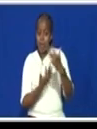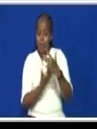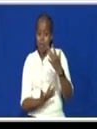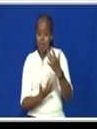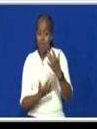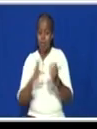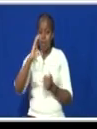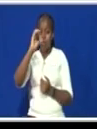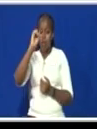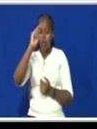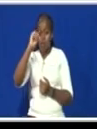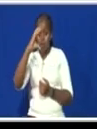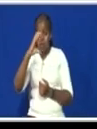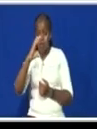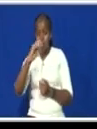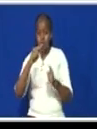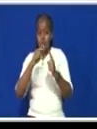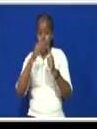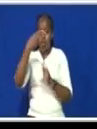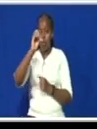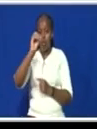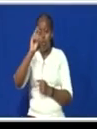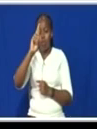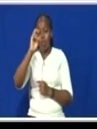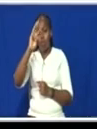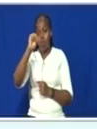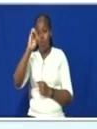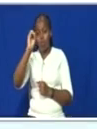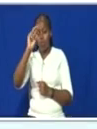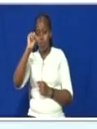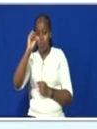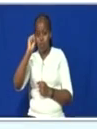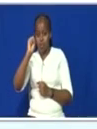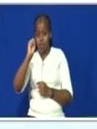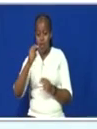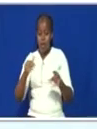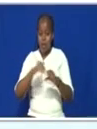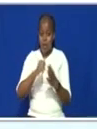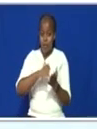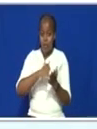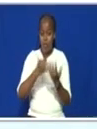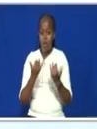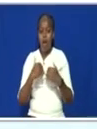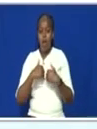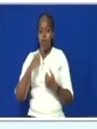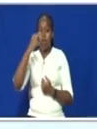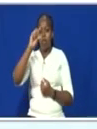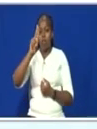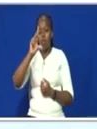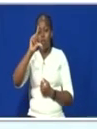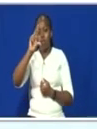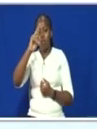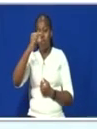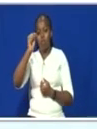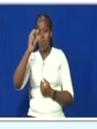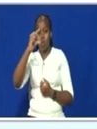regulation, two hormones are involved. That is glucagon and we have insulin. But the